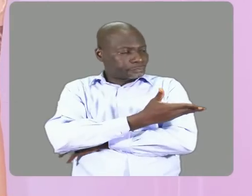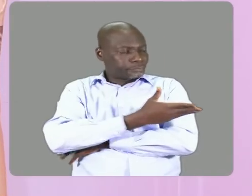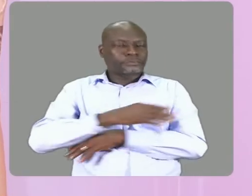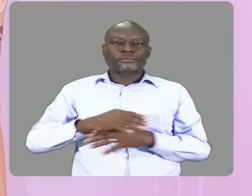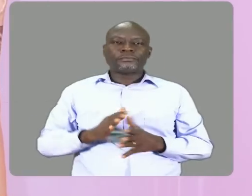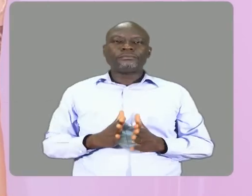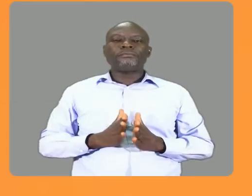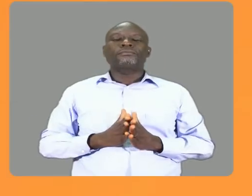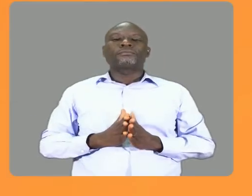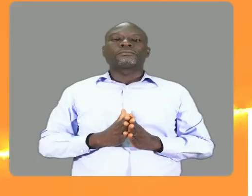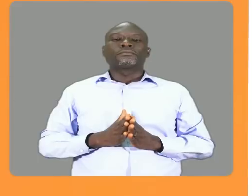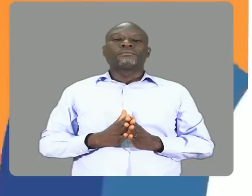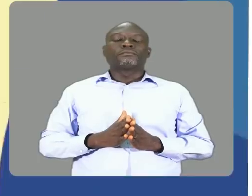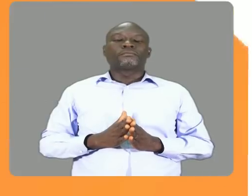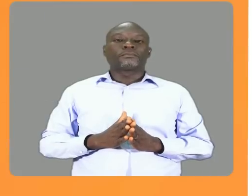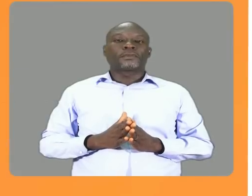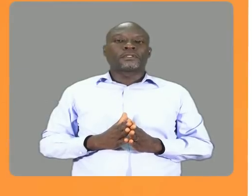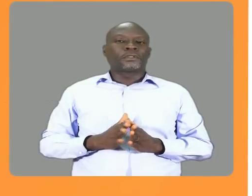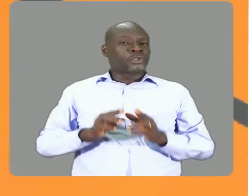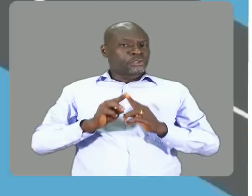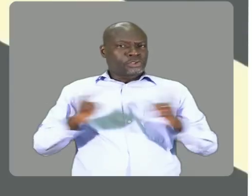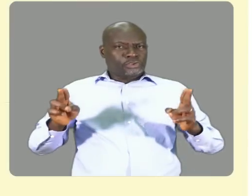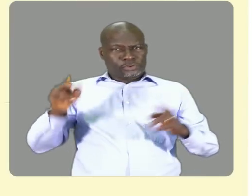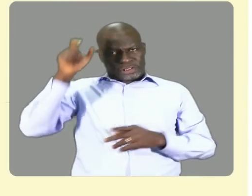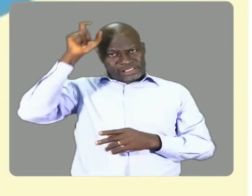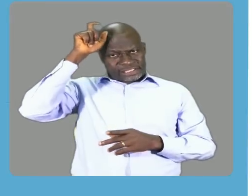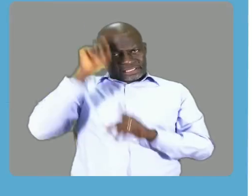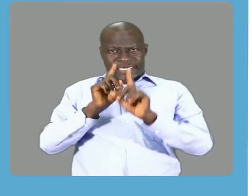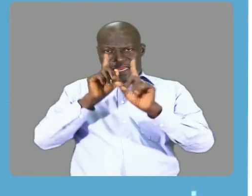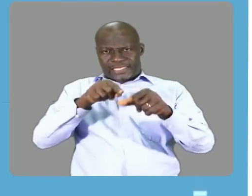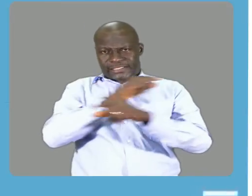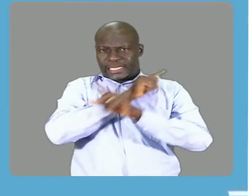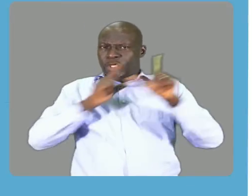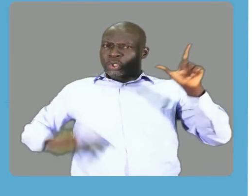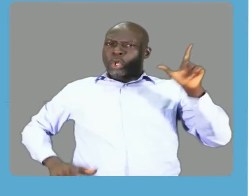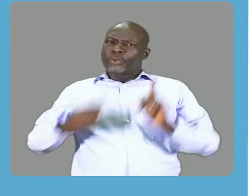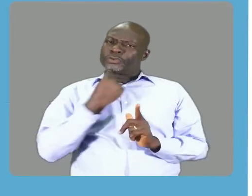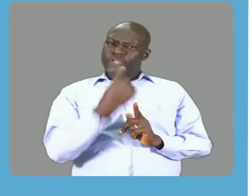onyankopon. So Satan answered the Lord and said,